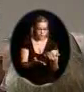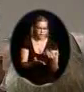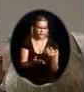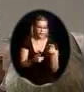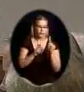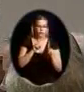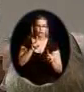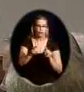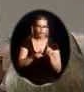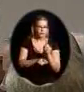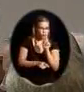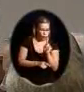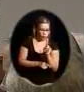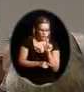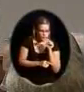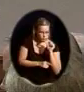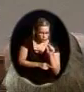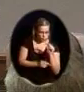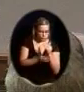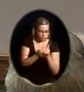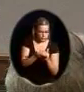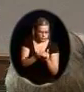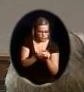survey is just one little piece